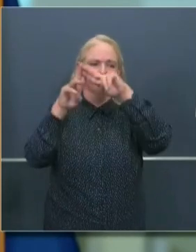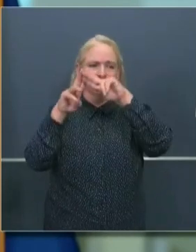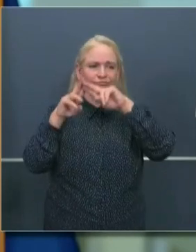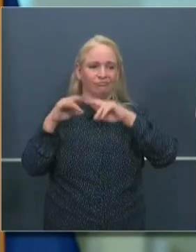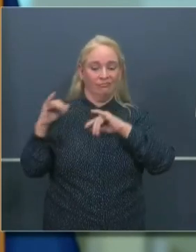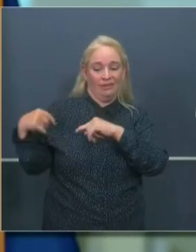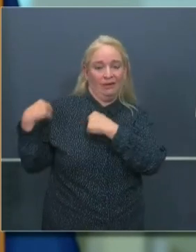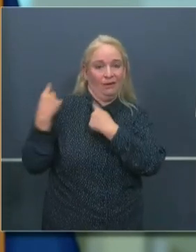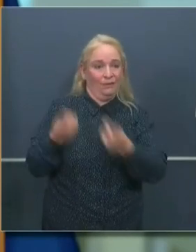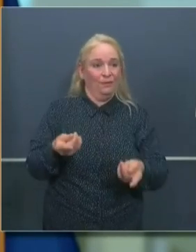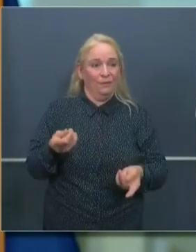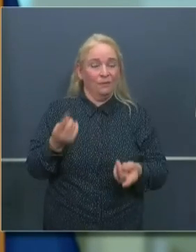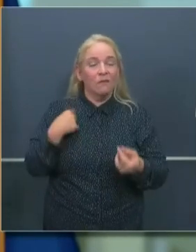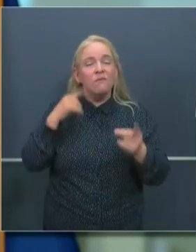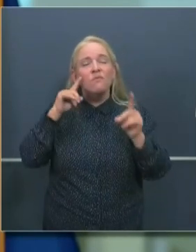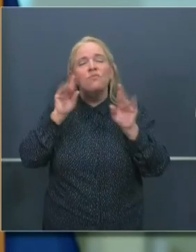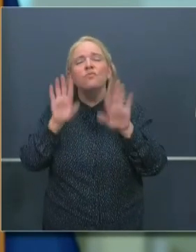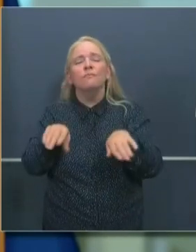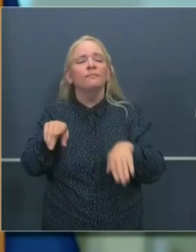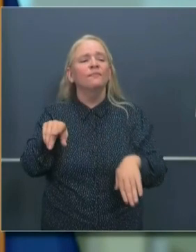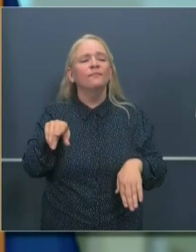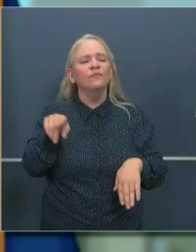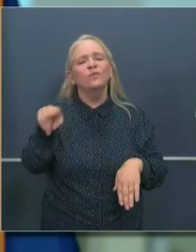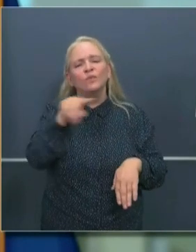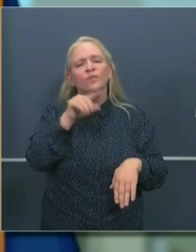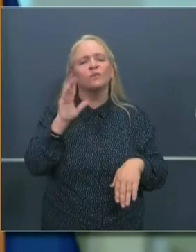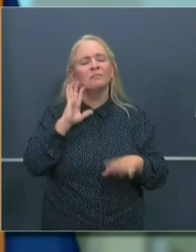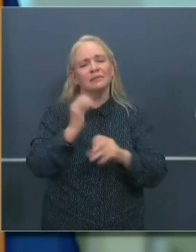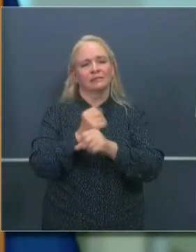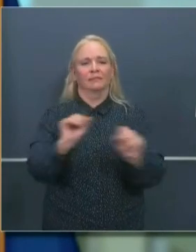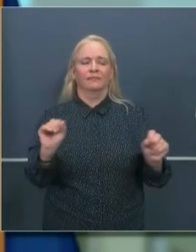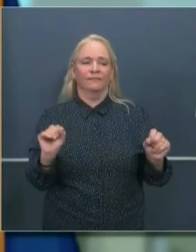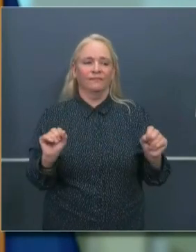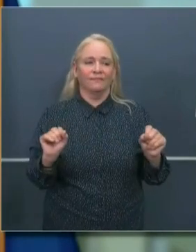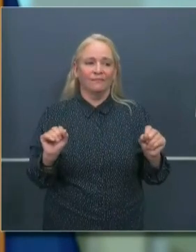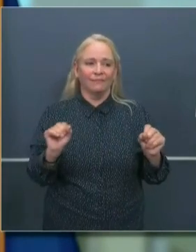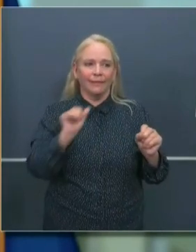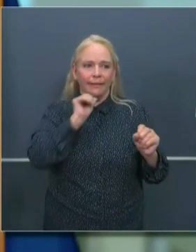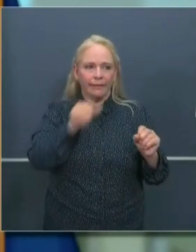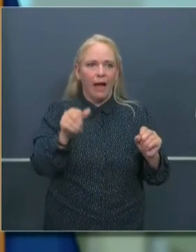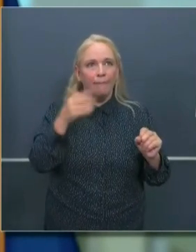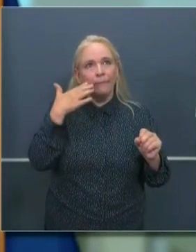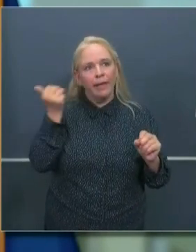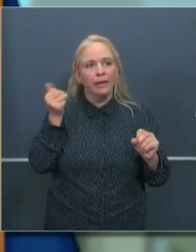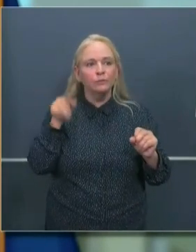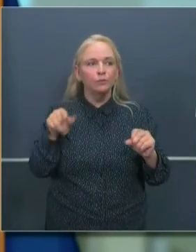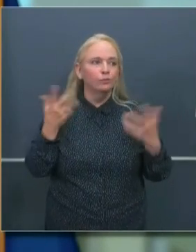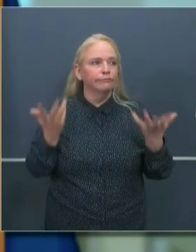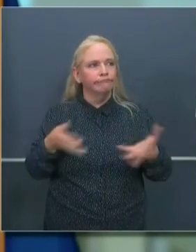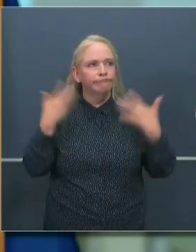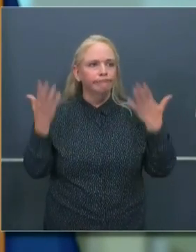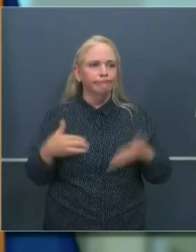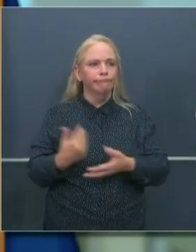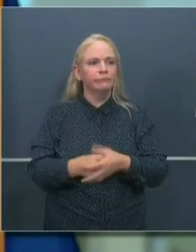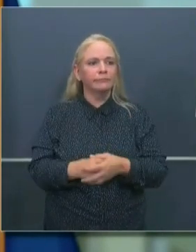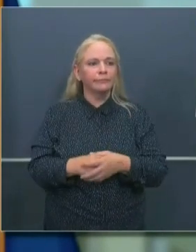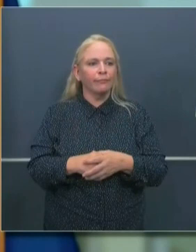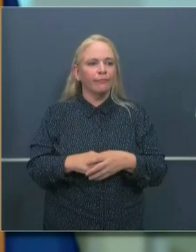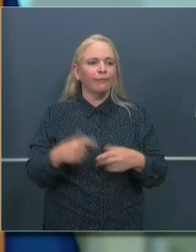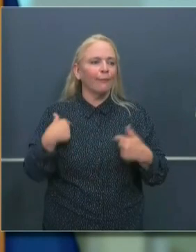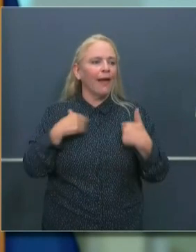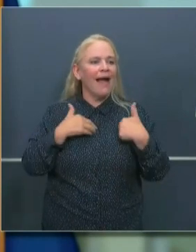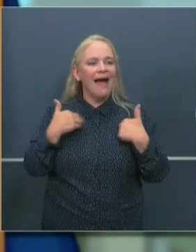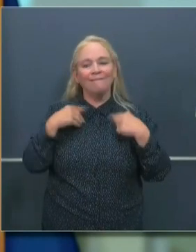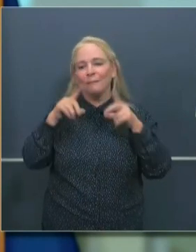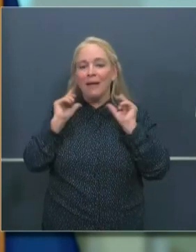I hope you'll be safe, not because we have the tools or